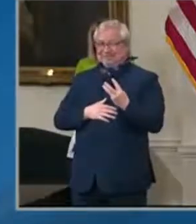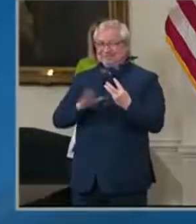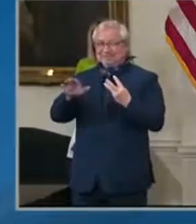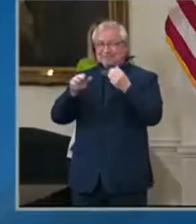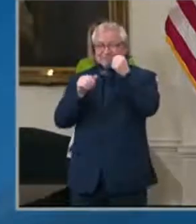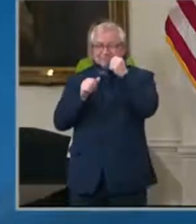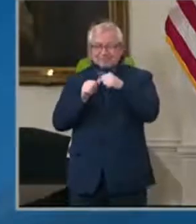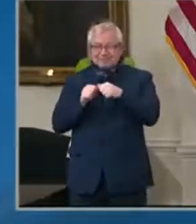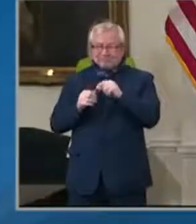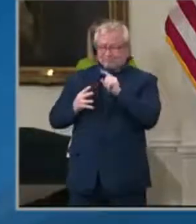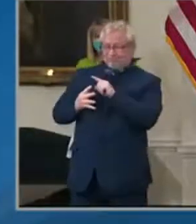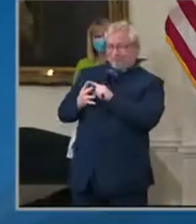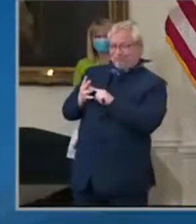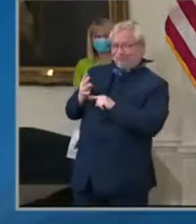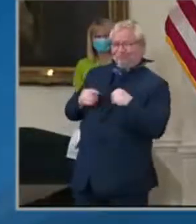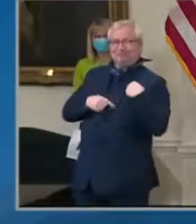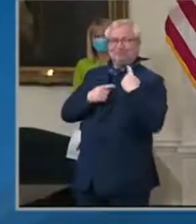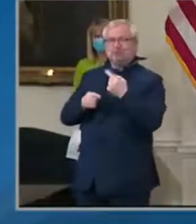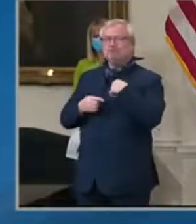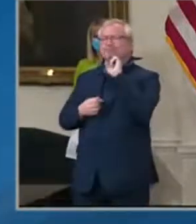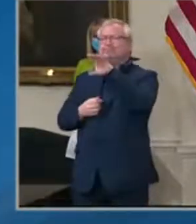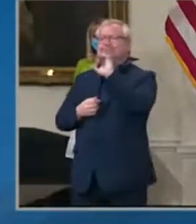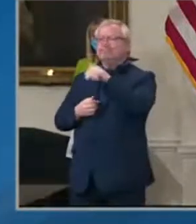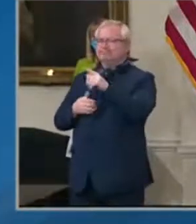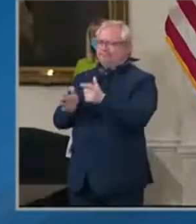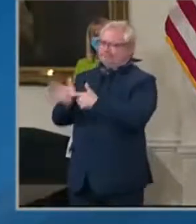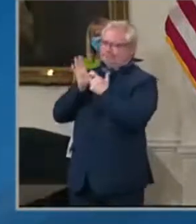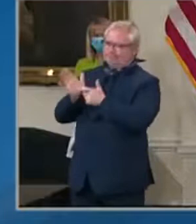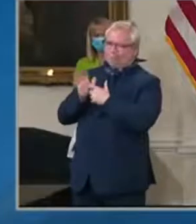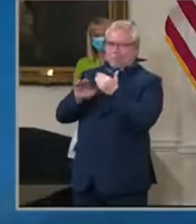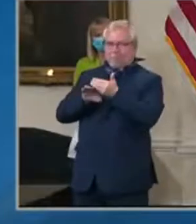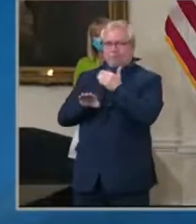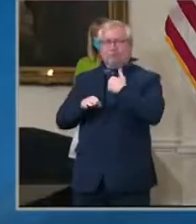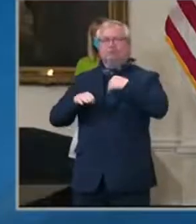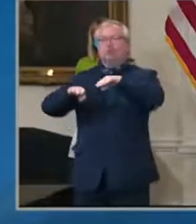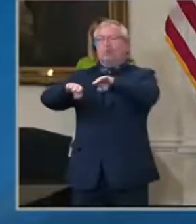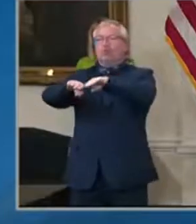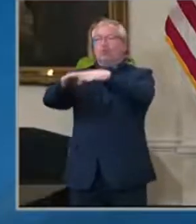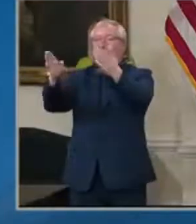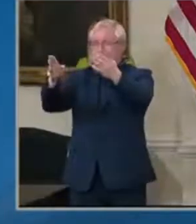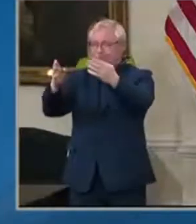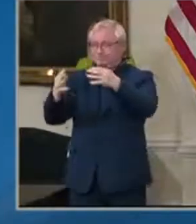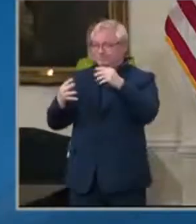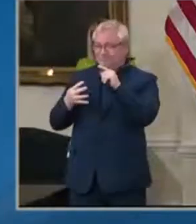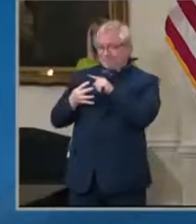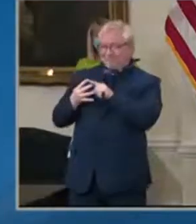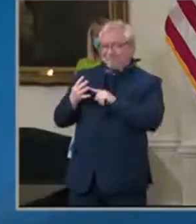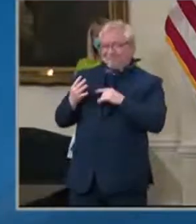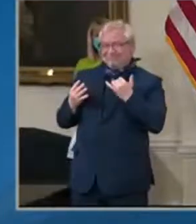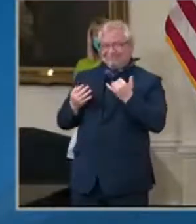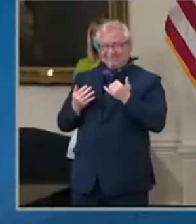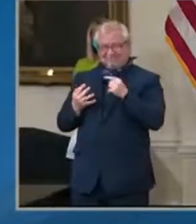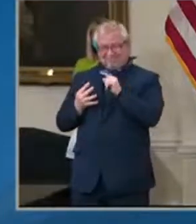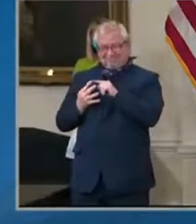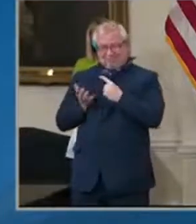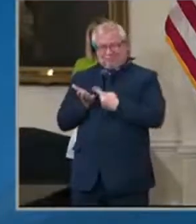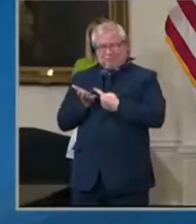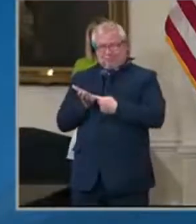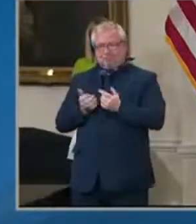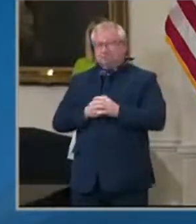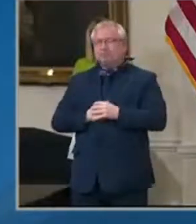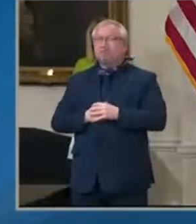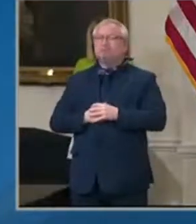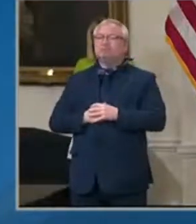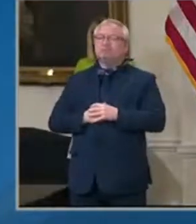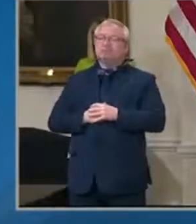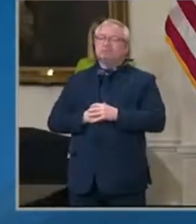four of the building blocks which needed to be firmly in place before we could consider lifting